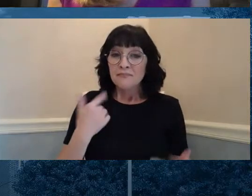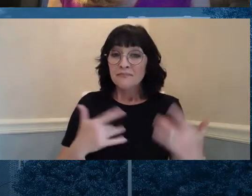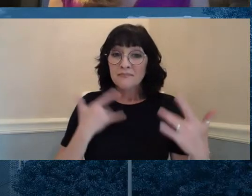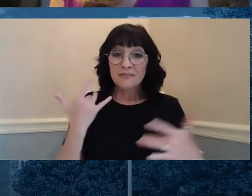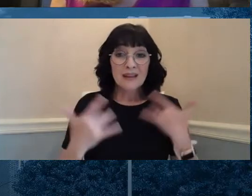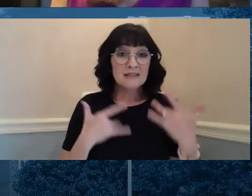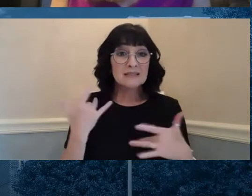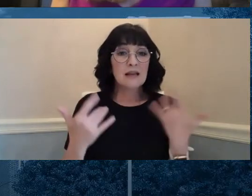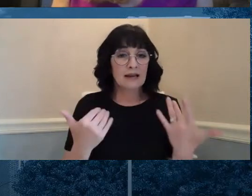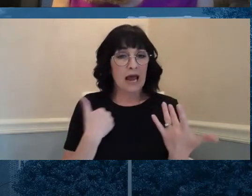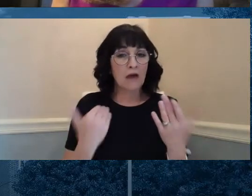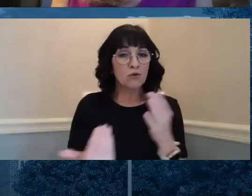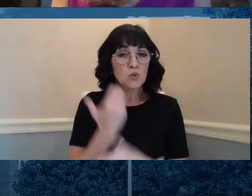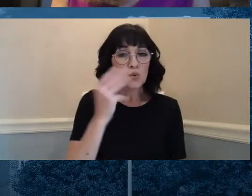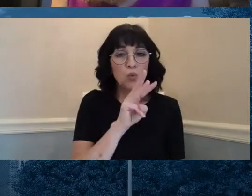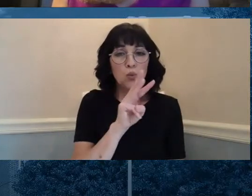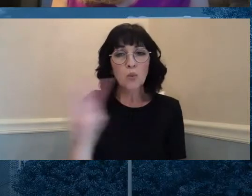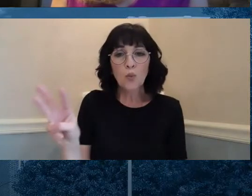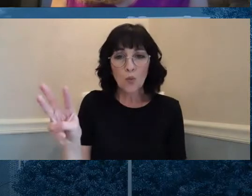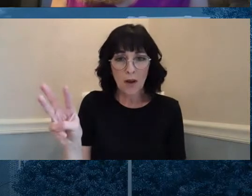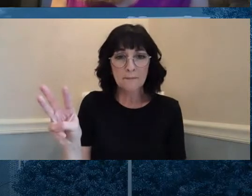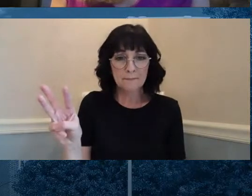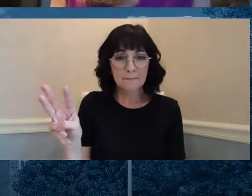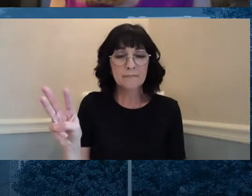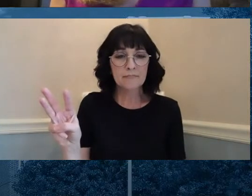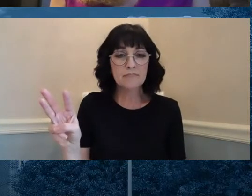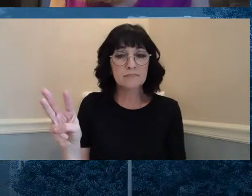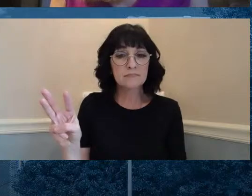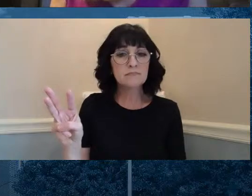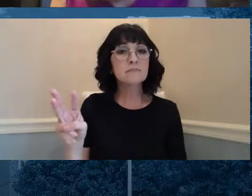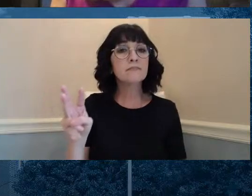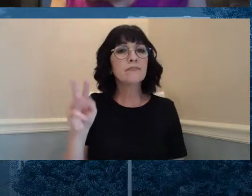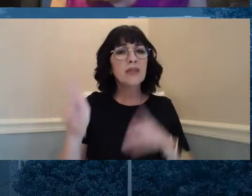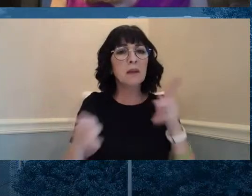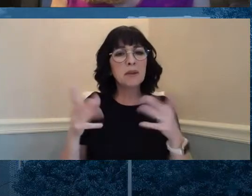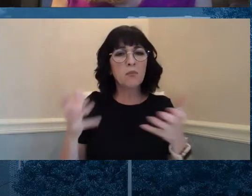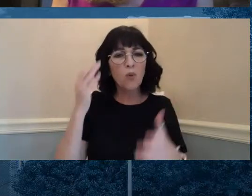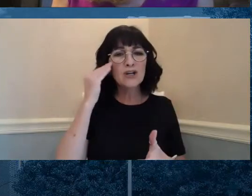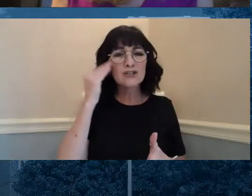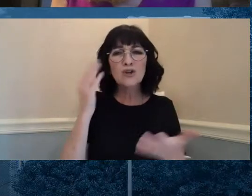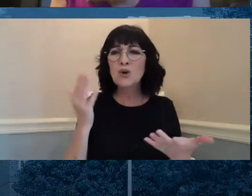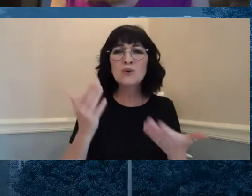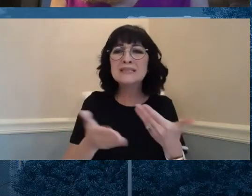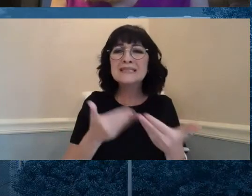much easier. Where can I get my vaccine is on